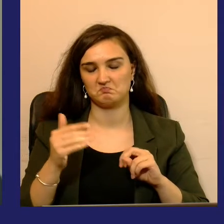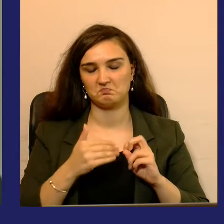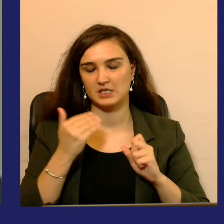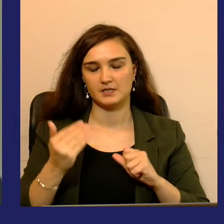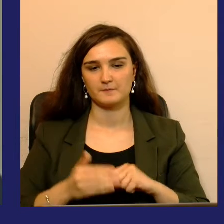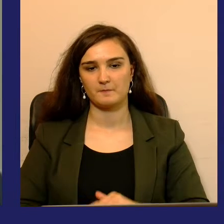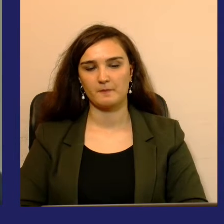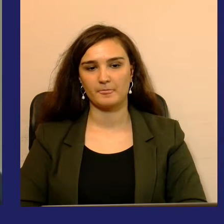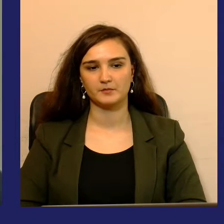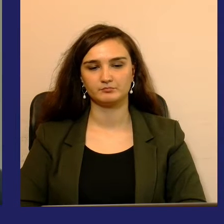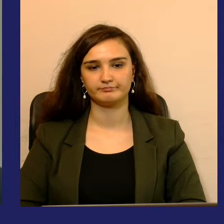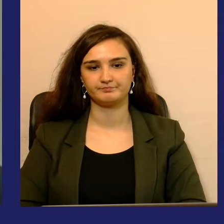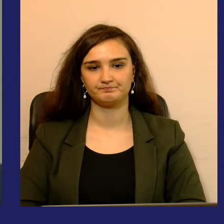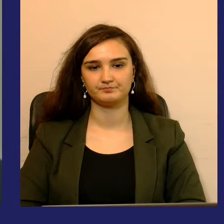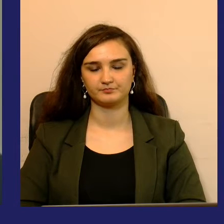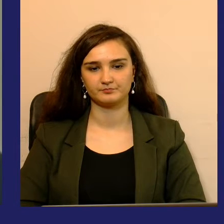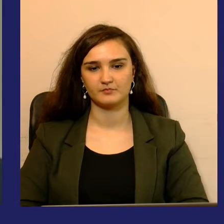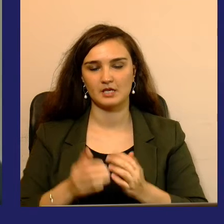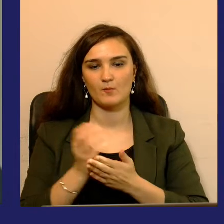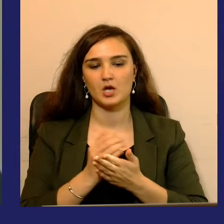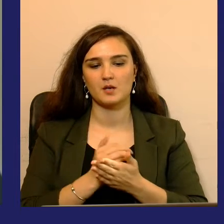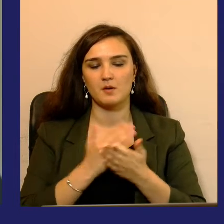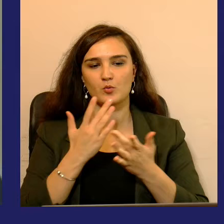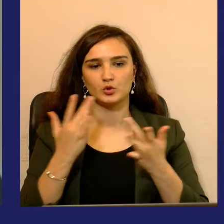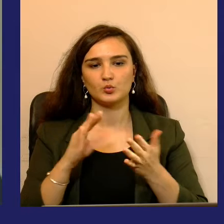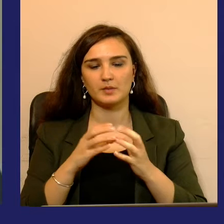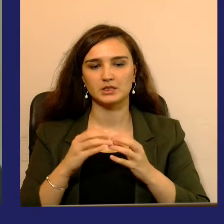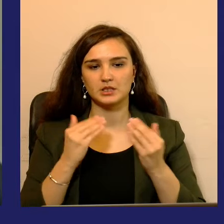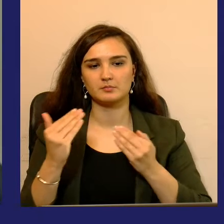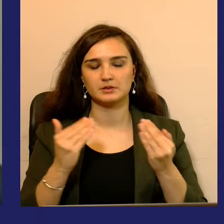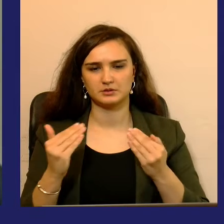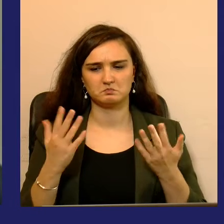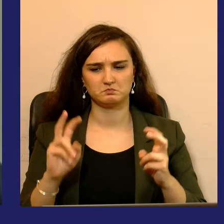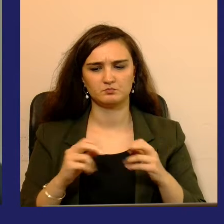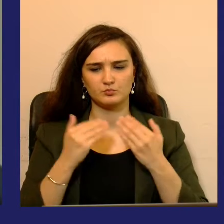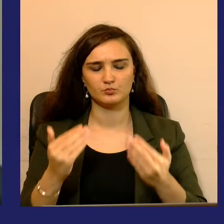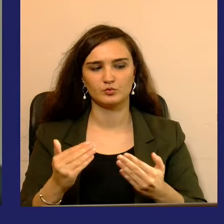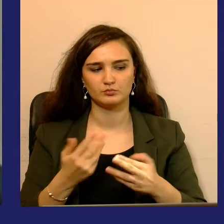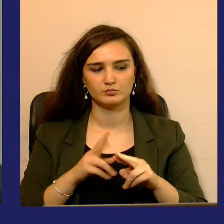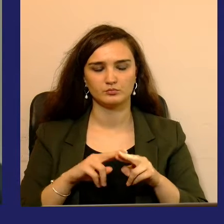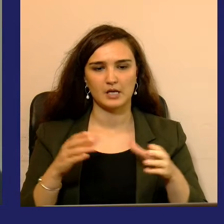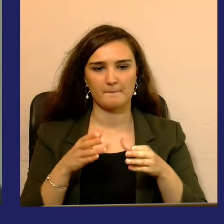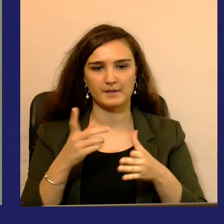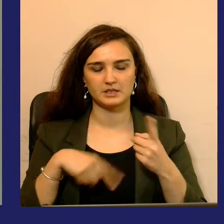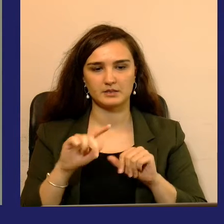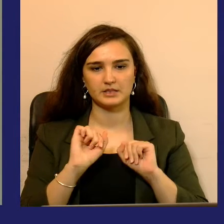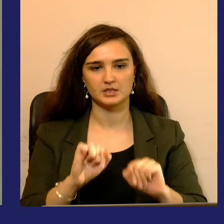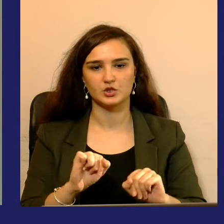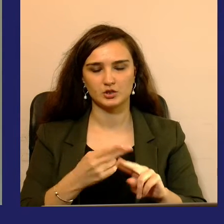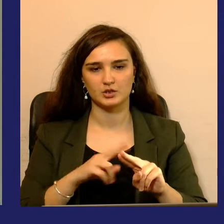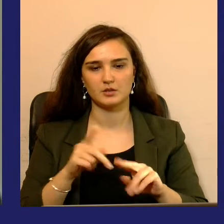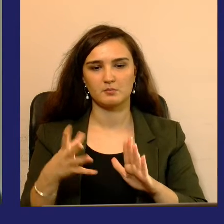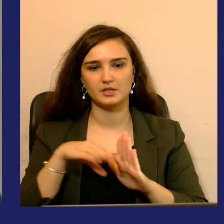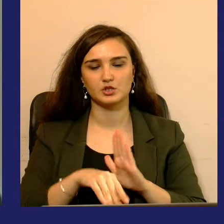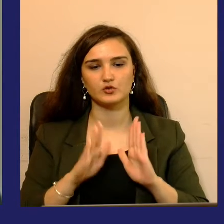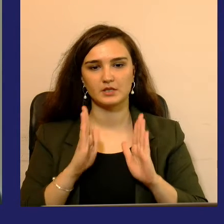of certain political parties or candidates or individuals. The panel will overview both international best